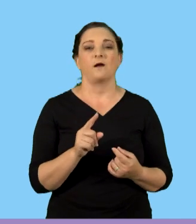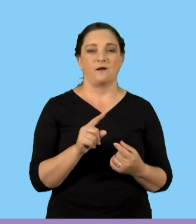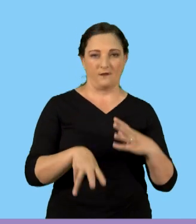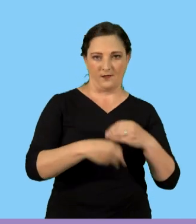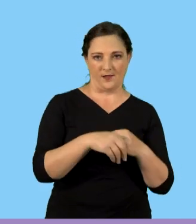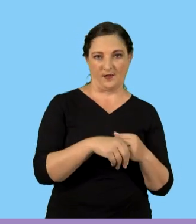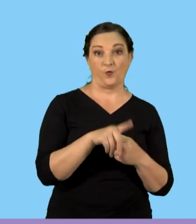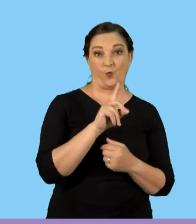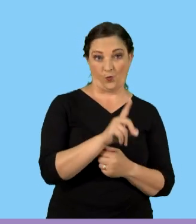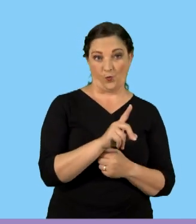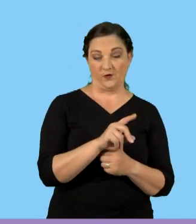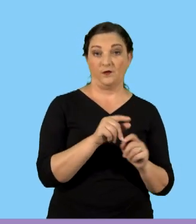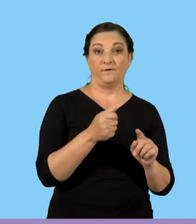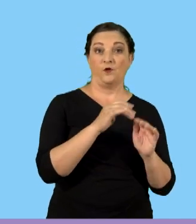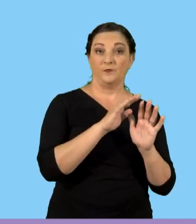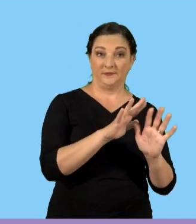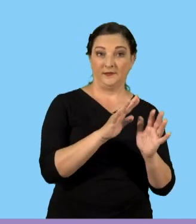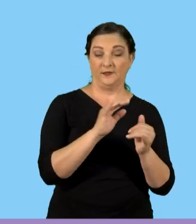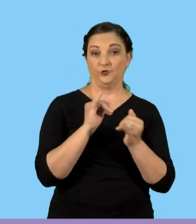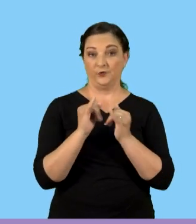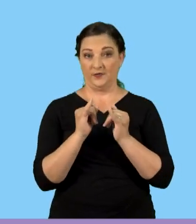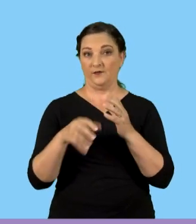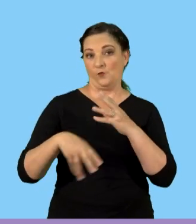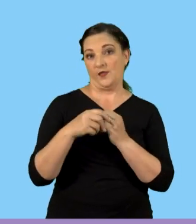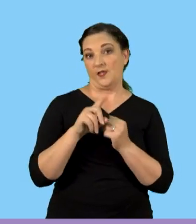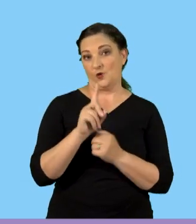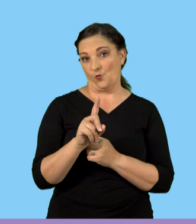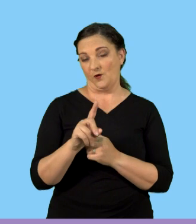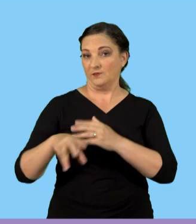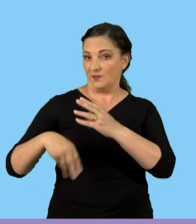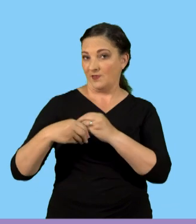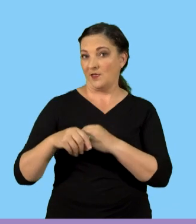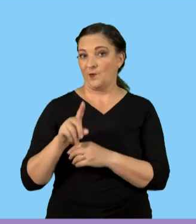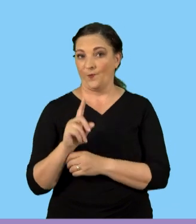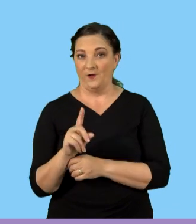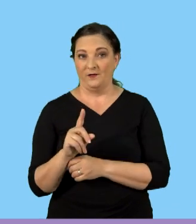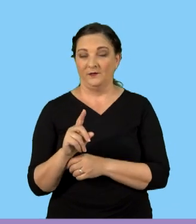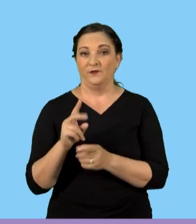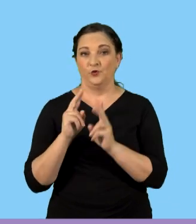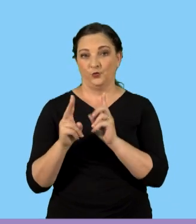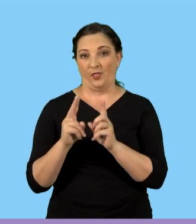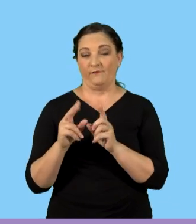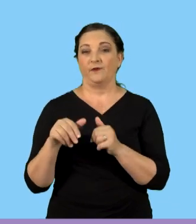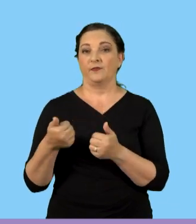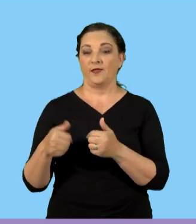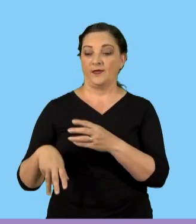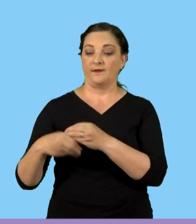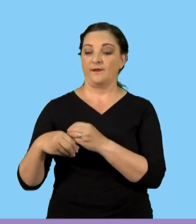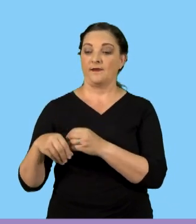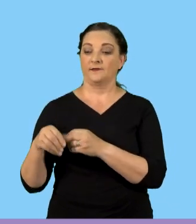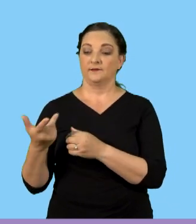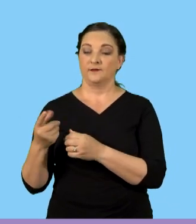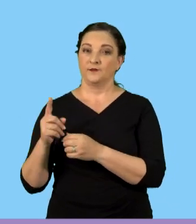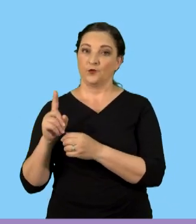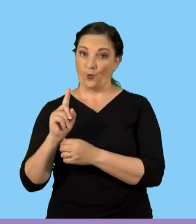From the 10 to the 11, we are adding 1, and from the 11 to the 12, we are adding 1. The same thing with from the